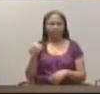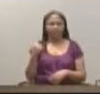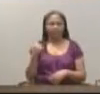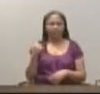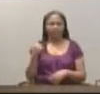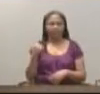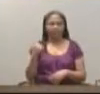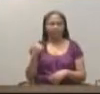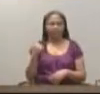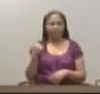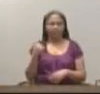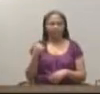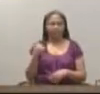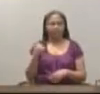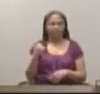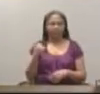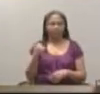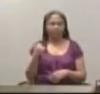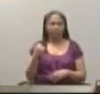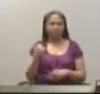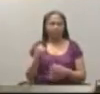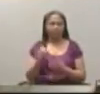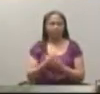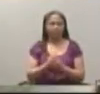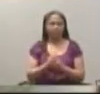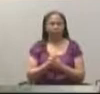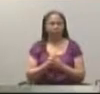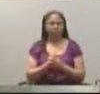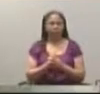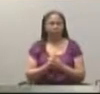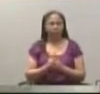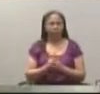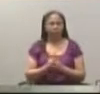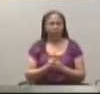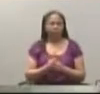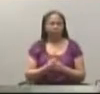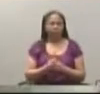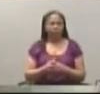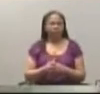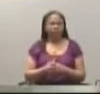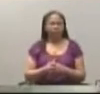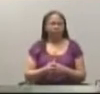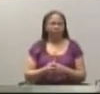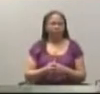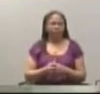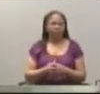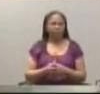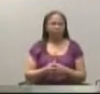That feels pain, that feels, as long as you get older, aches,